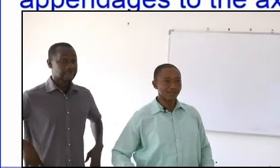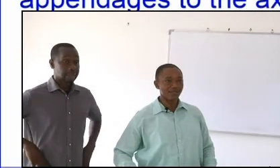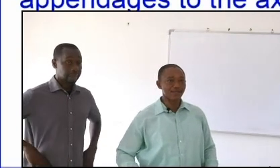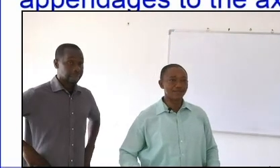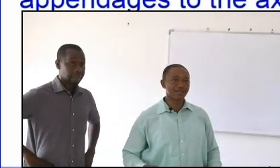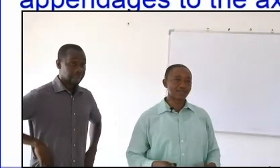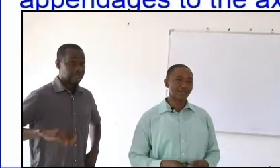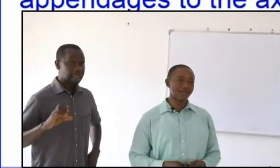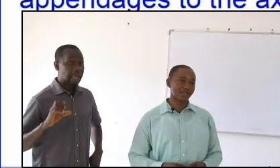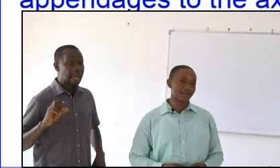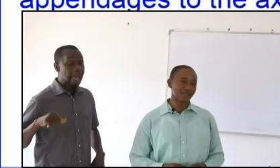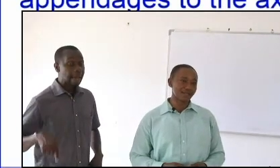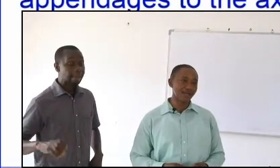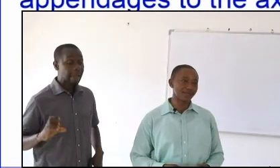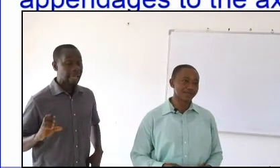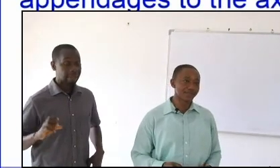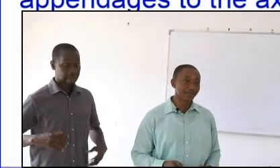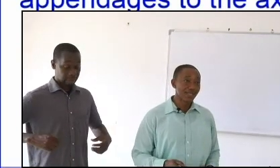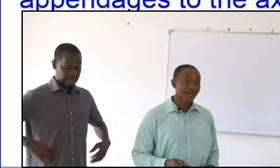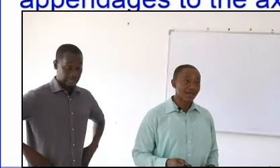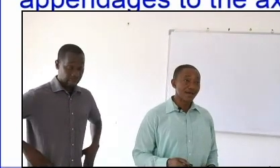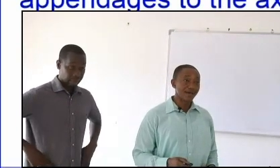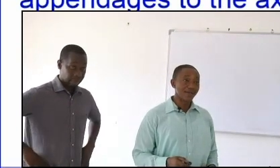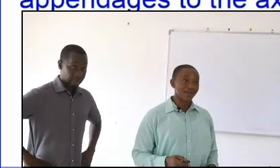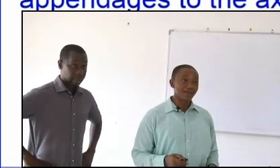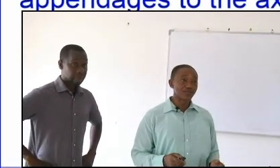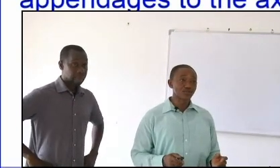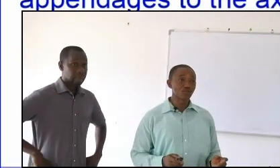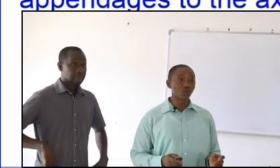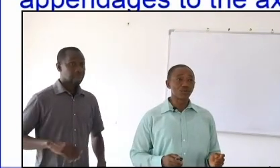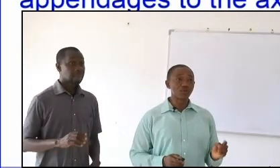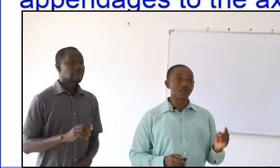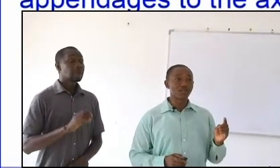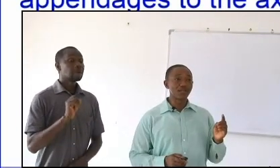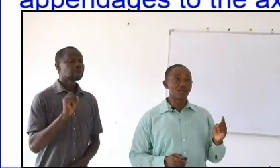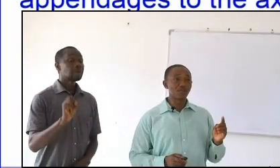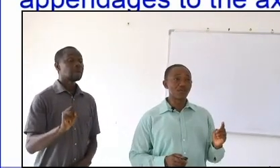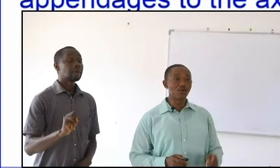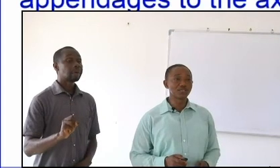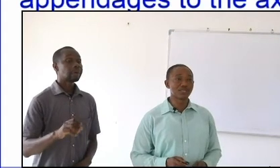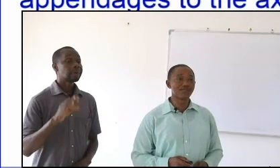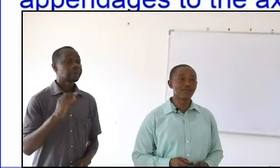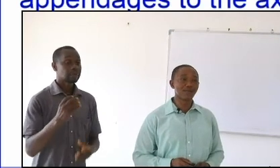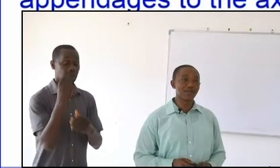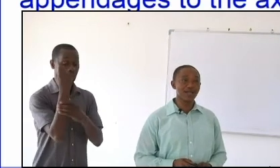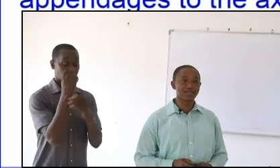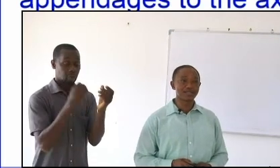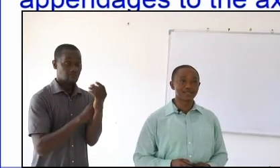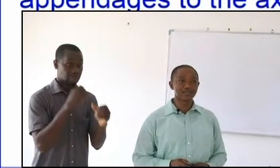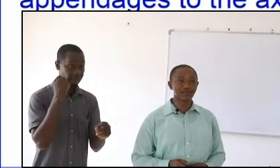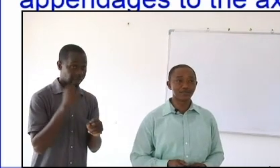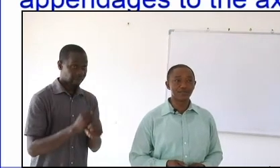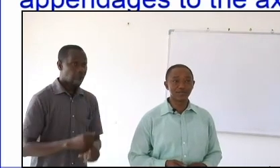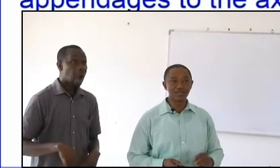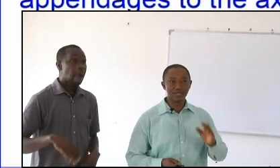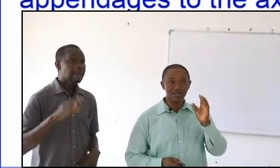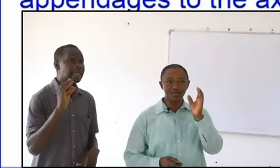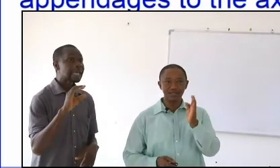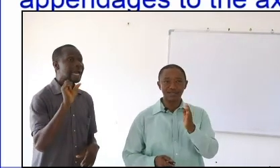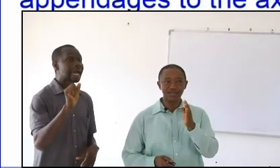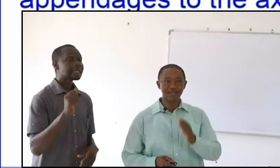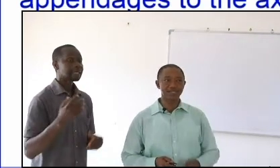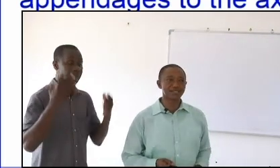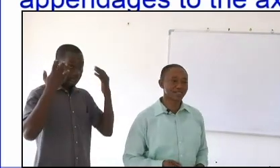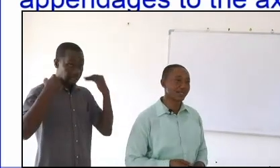the pelvic girdles. So the bones that form the axis of the body are